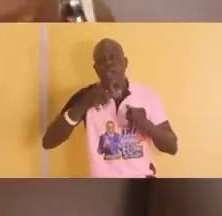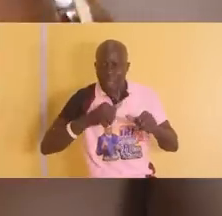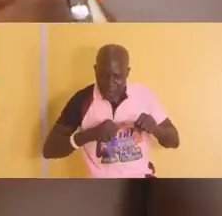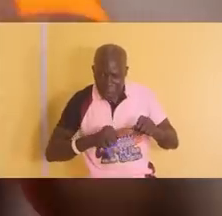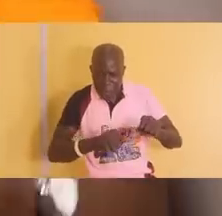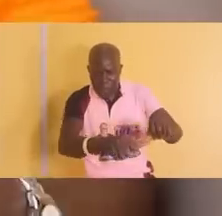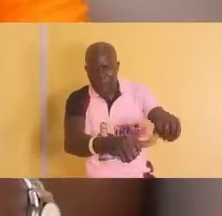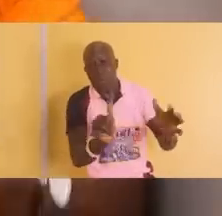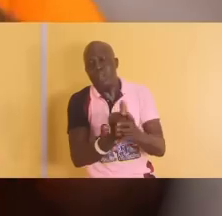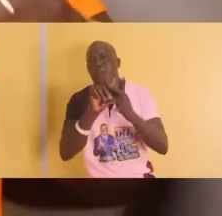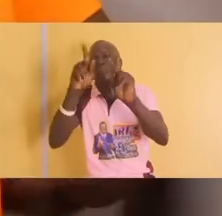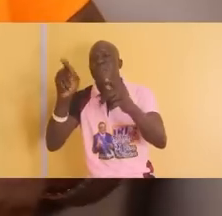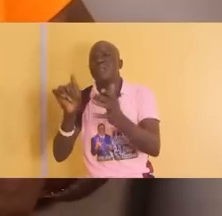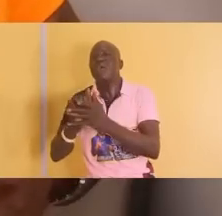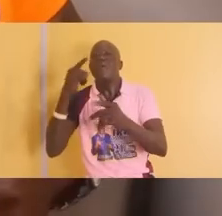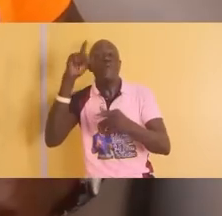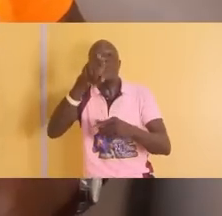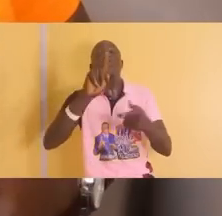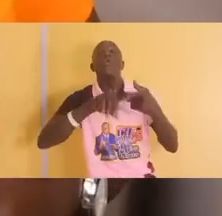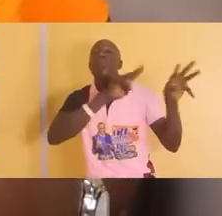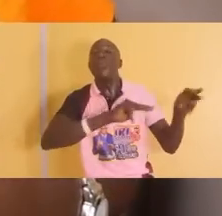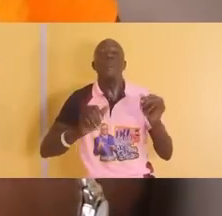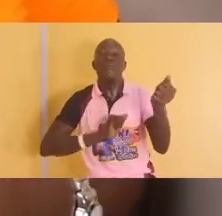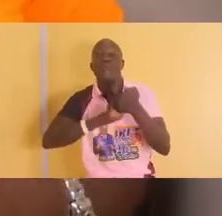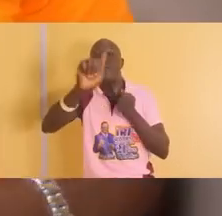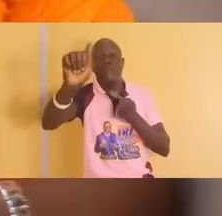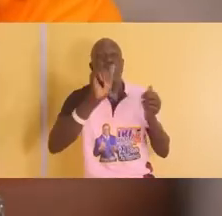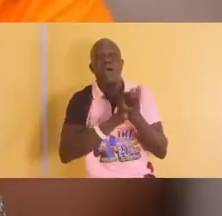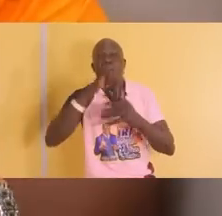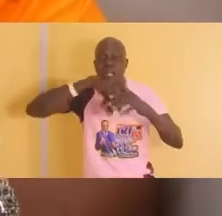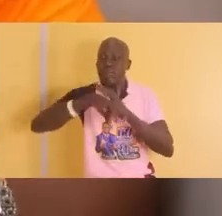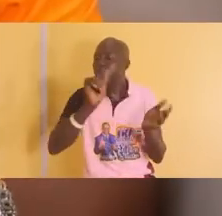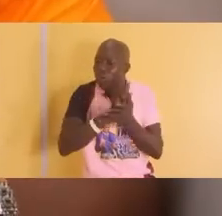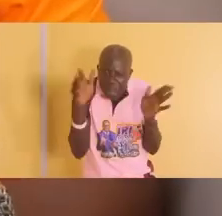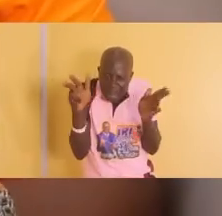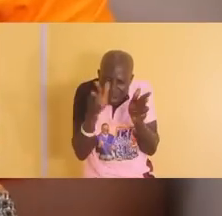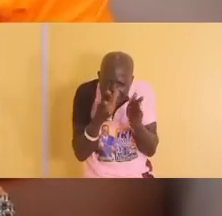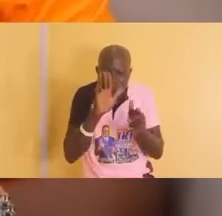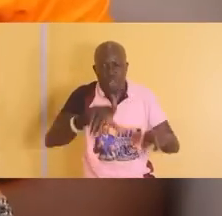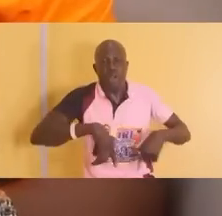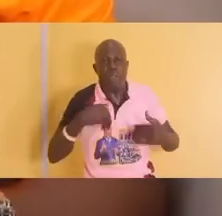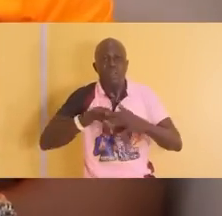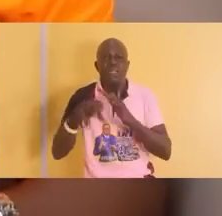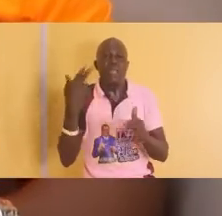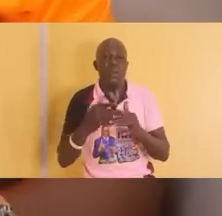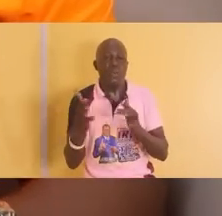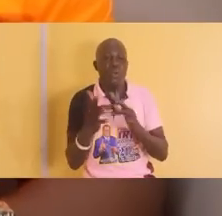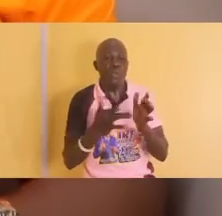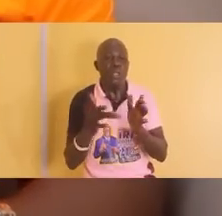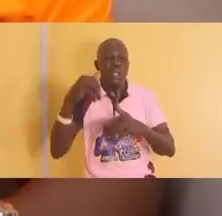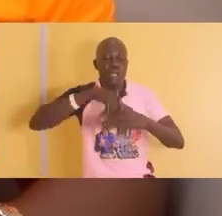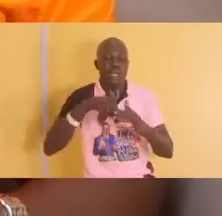that presence. For you to go far. You want to last me. My limit is here. In the name of